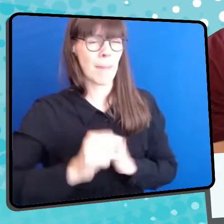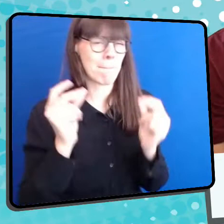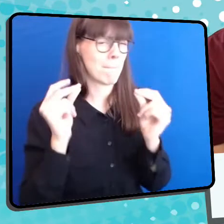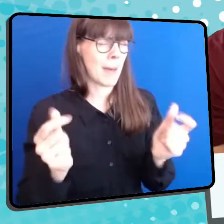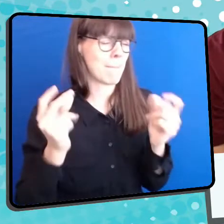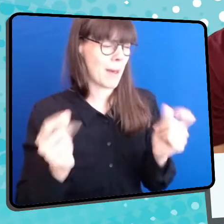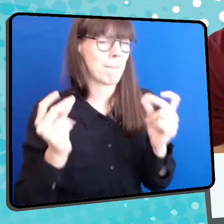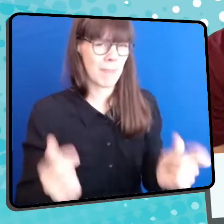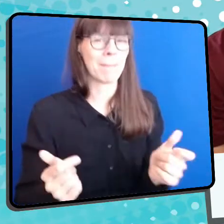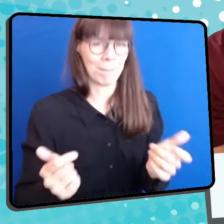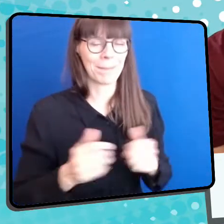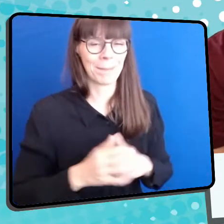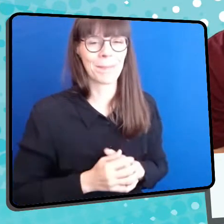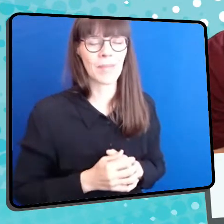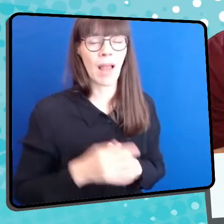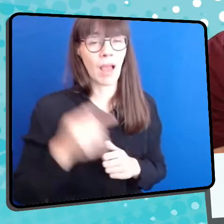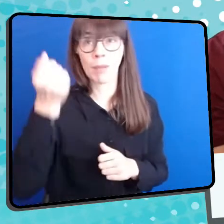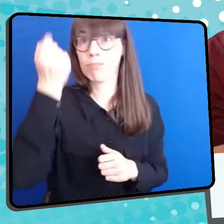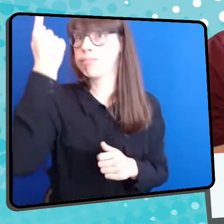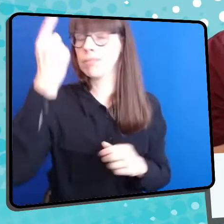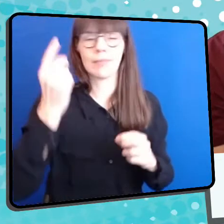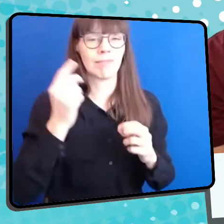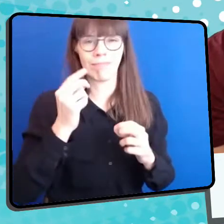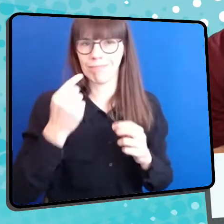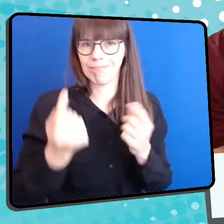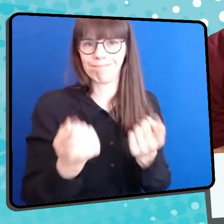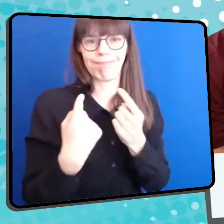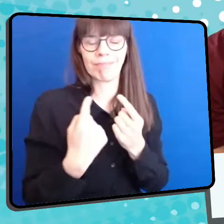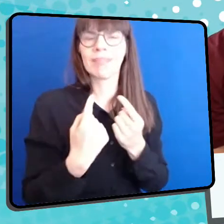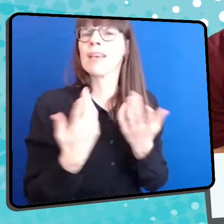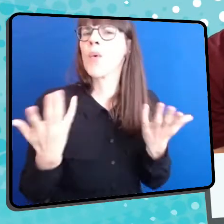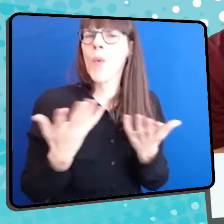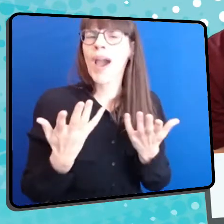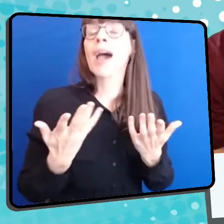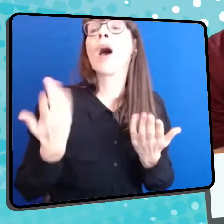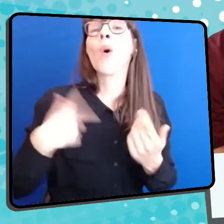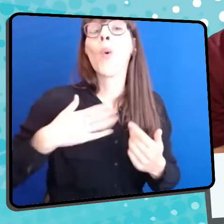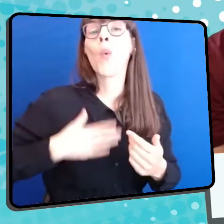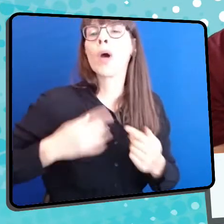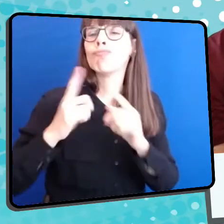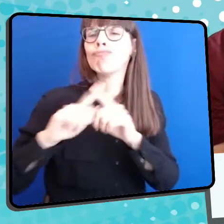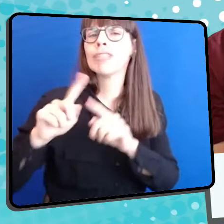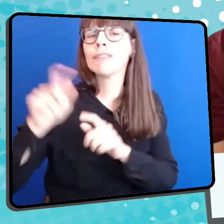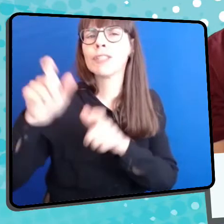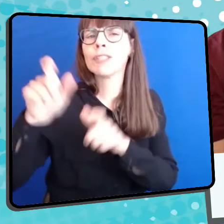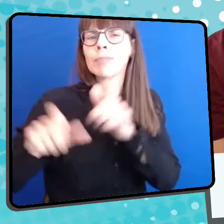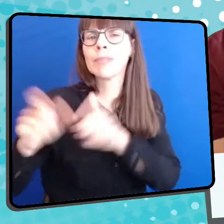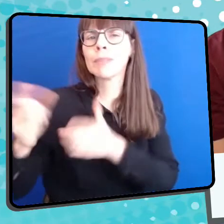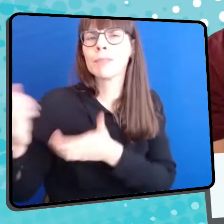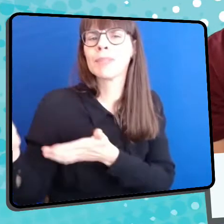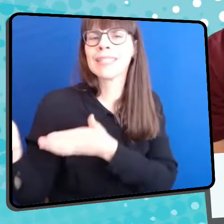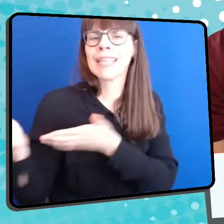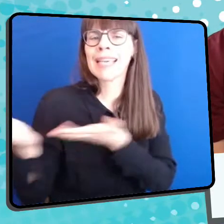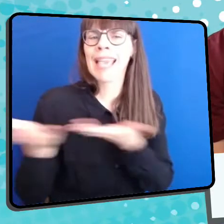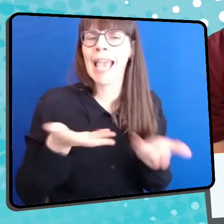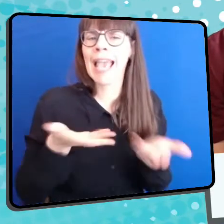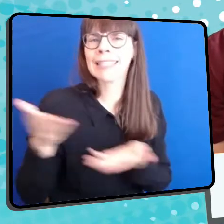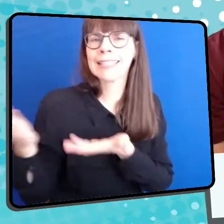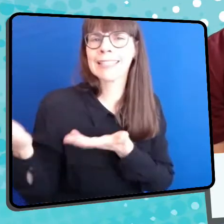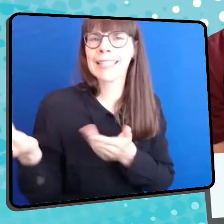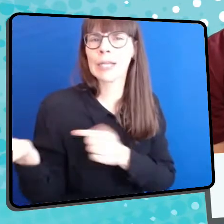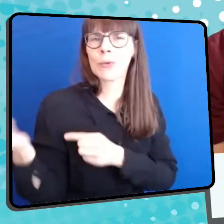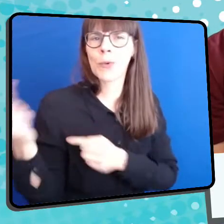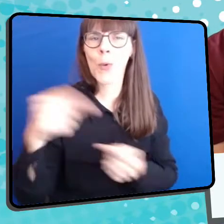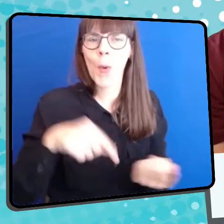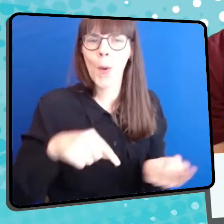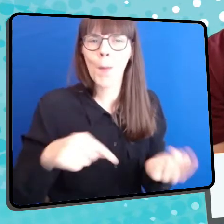immediate answer that comes to mind is to show the variety across our guests of all the different things happening in this space. I promise they're really